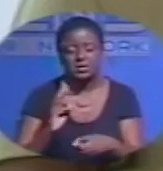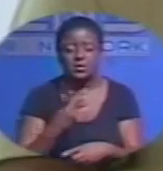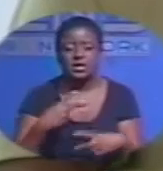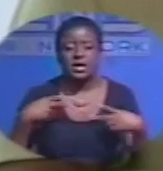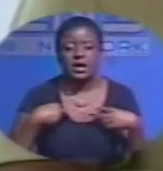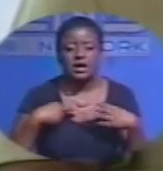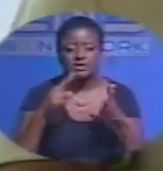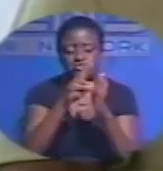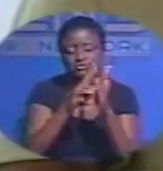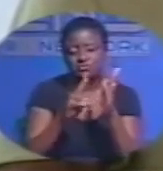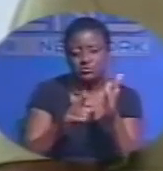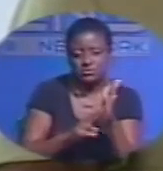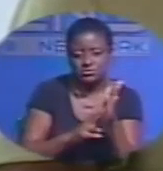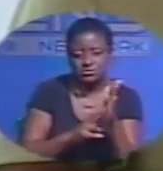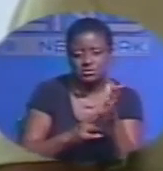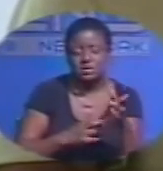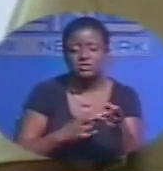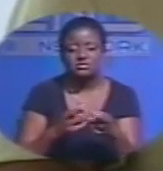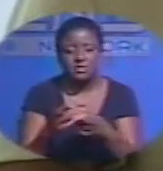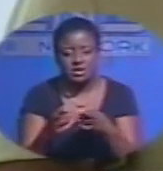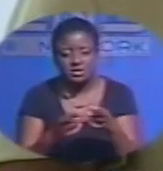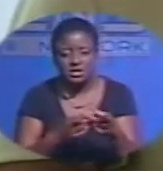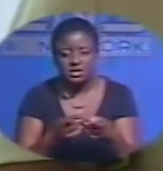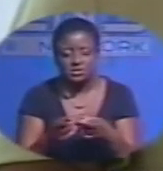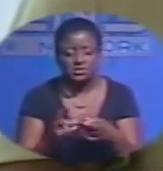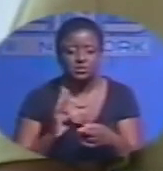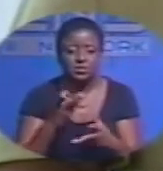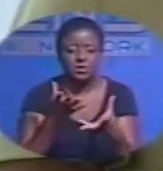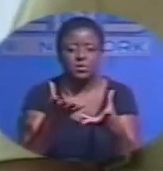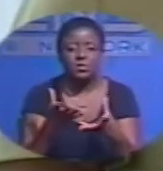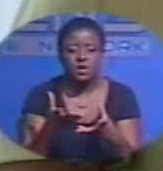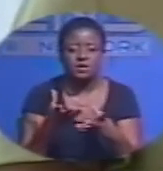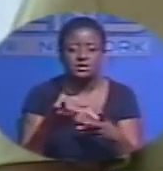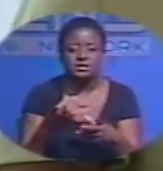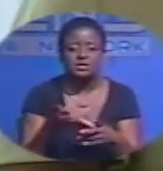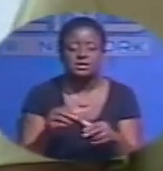we want to enforce. Farron Carey, ZNS News.